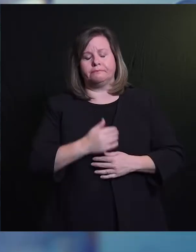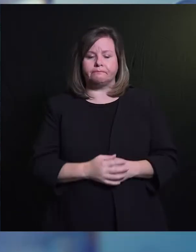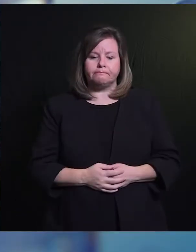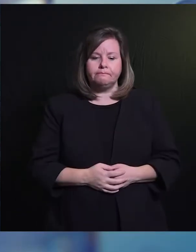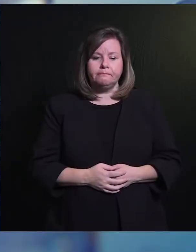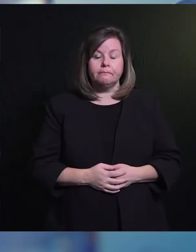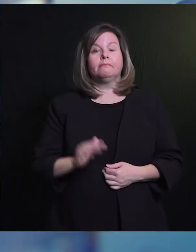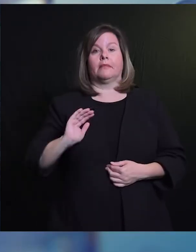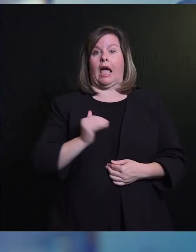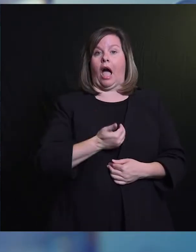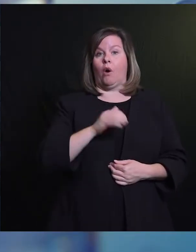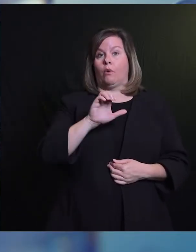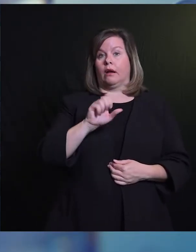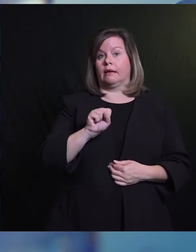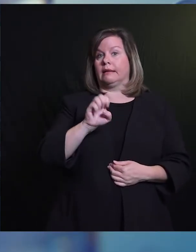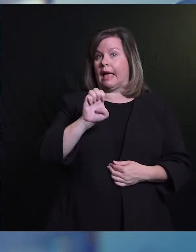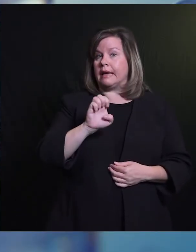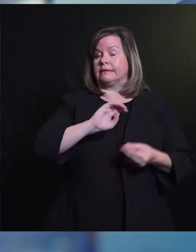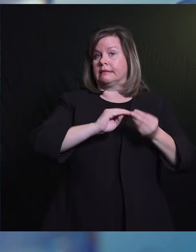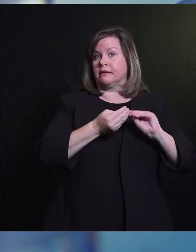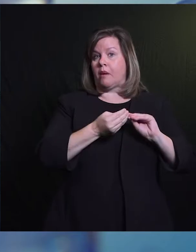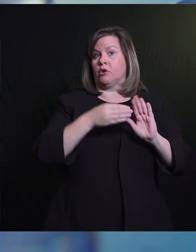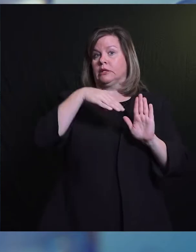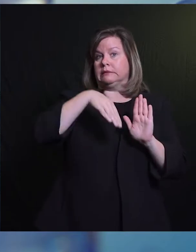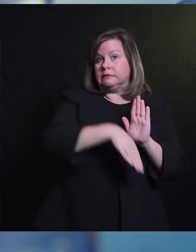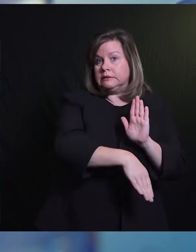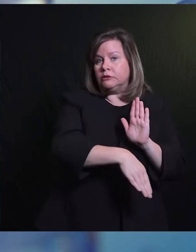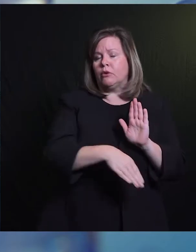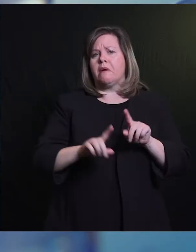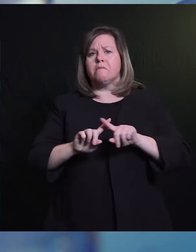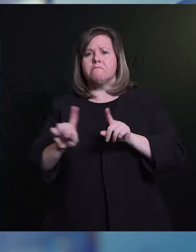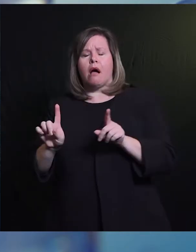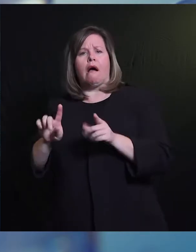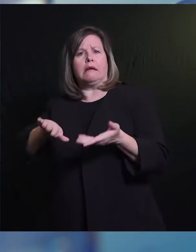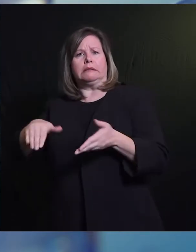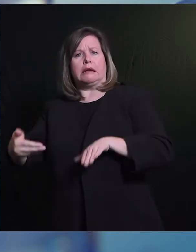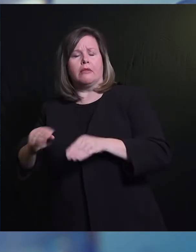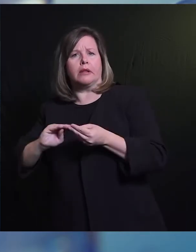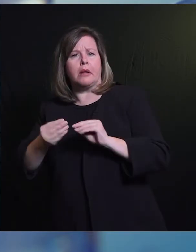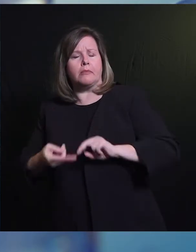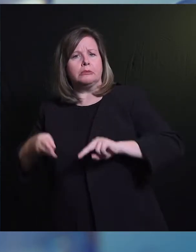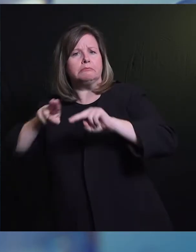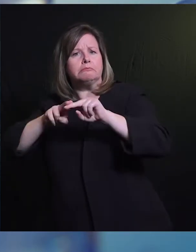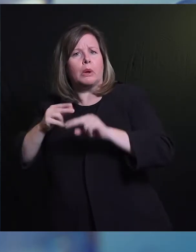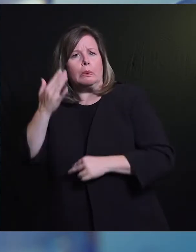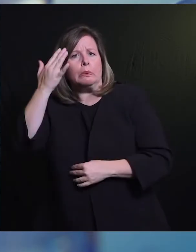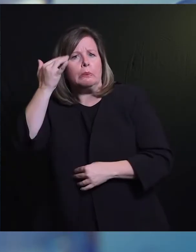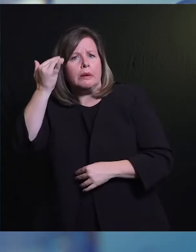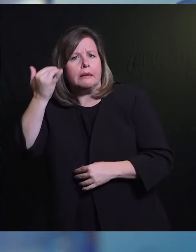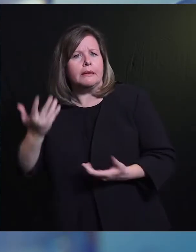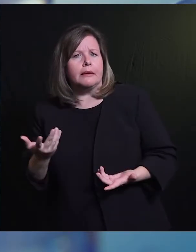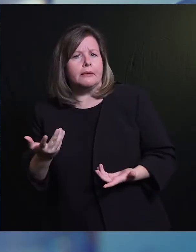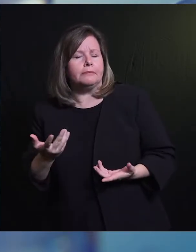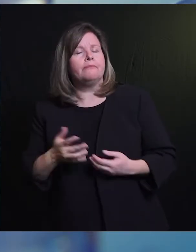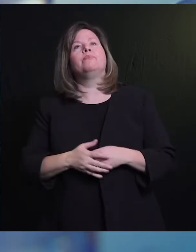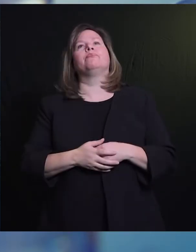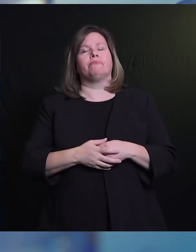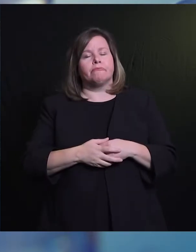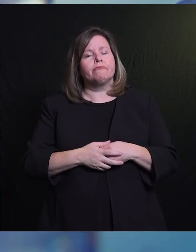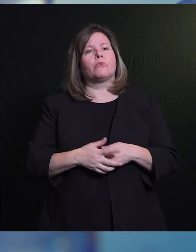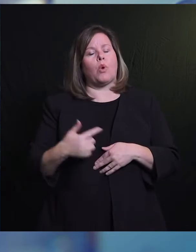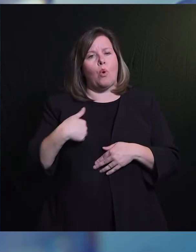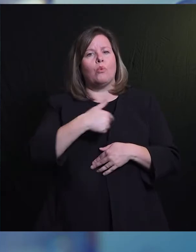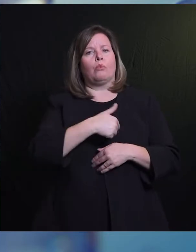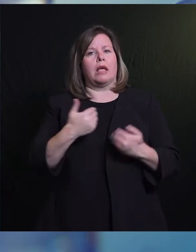decrease in cases, but actually a slight increase in deaths recently? And there are a couple of reasons for that. We have seen